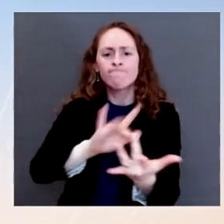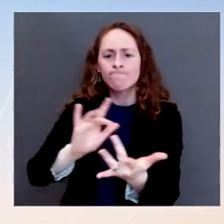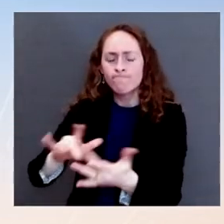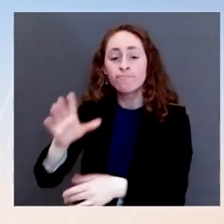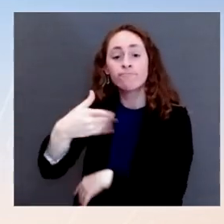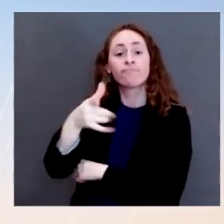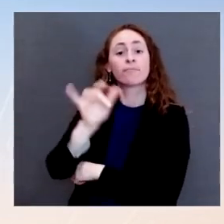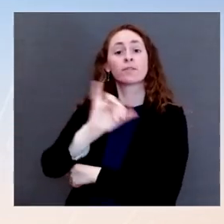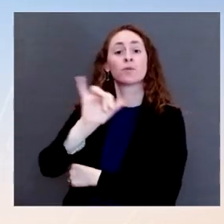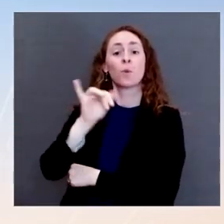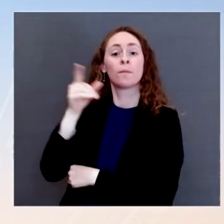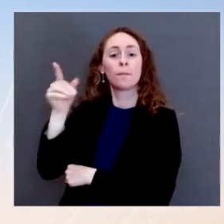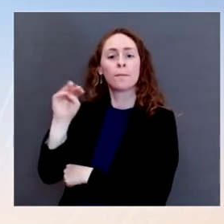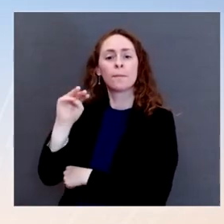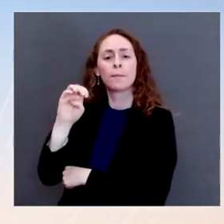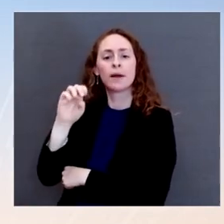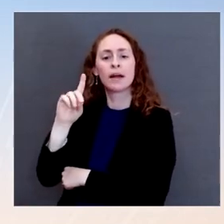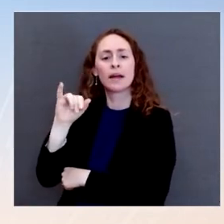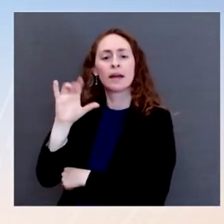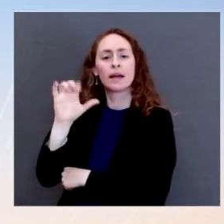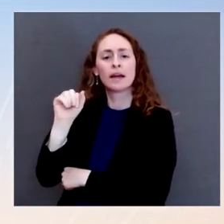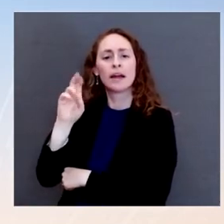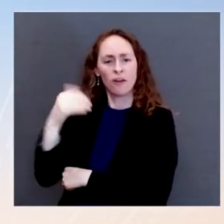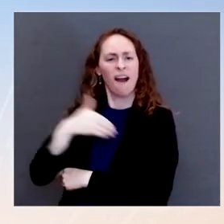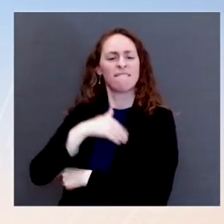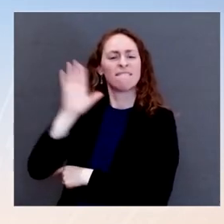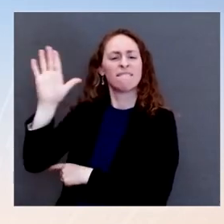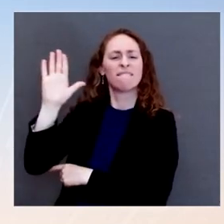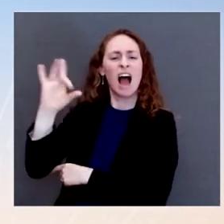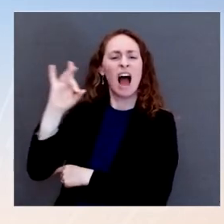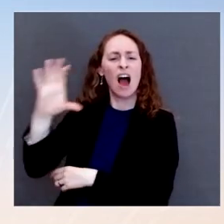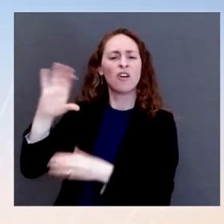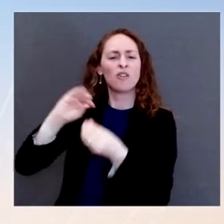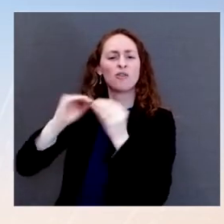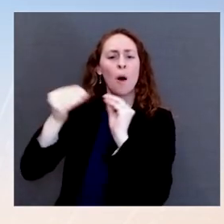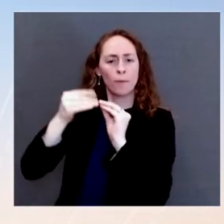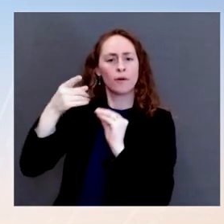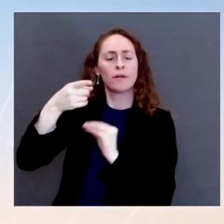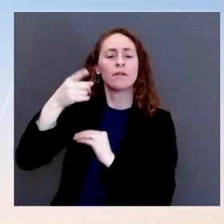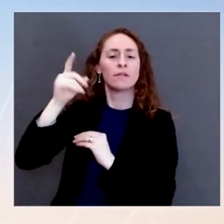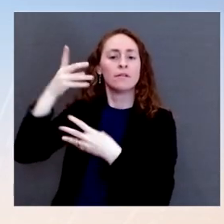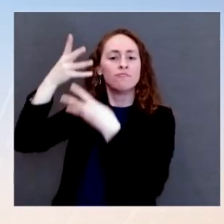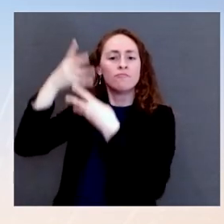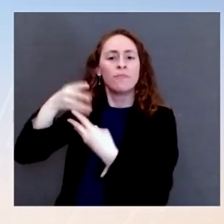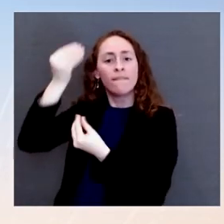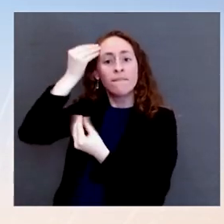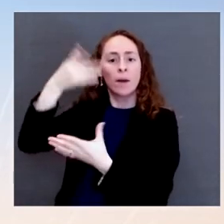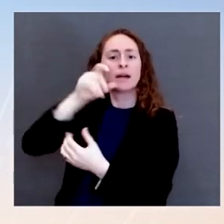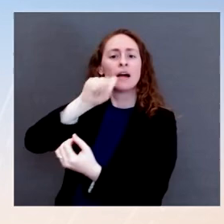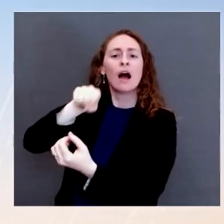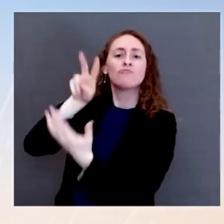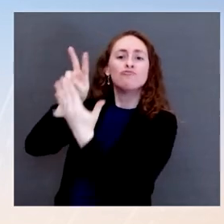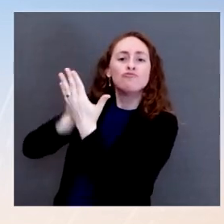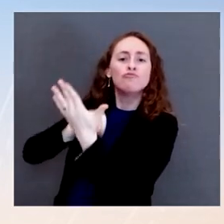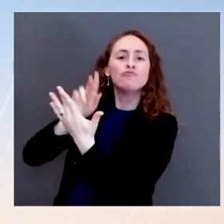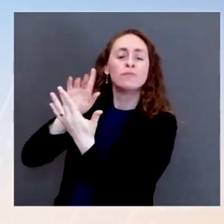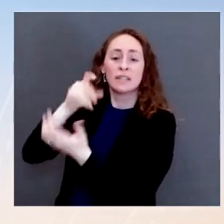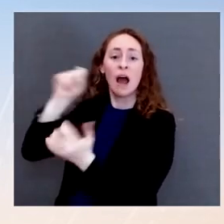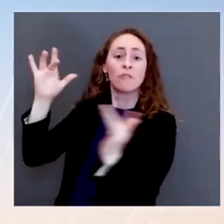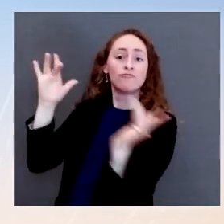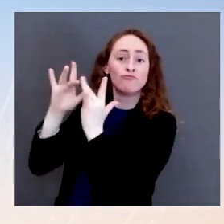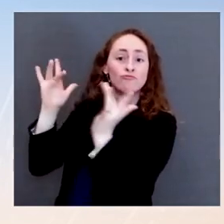per month. Amr, why don't you kick us off? Thank you. First, just on the Olympics and the diplomatic